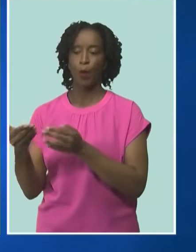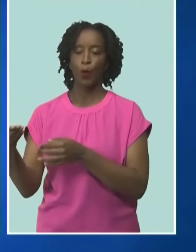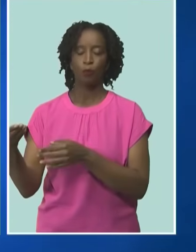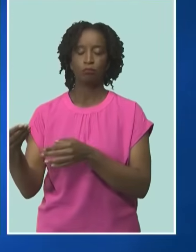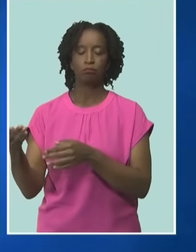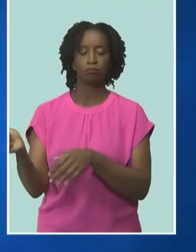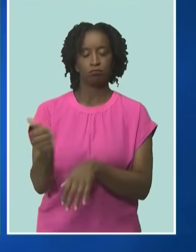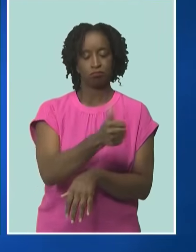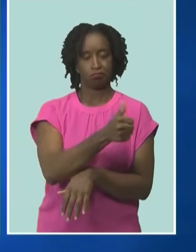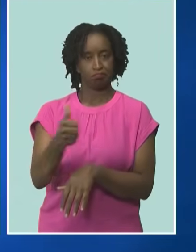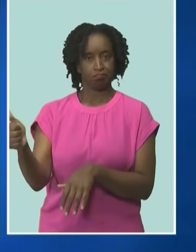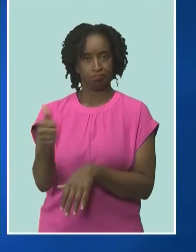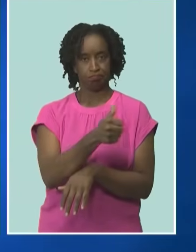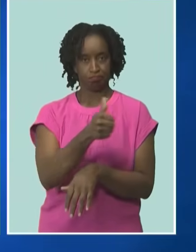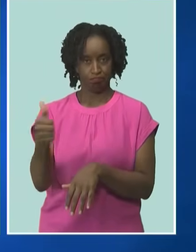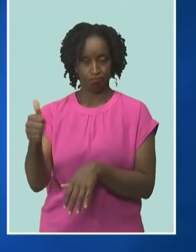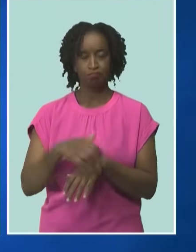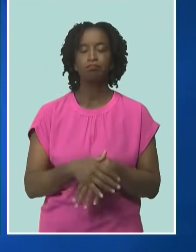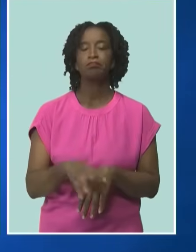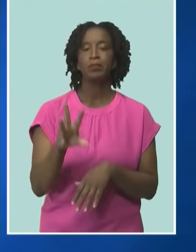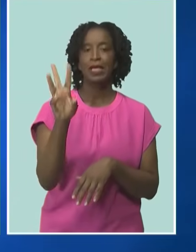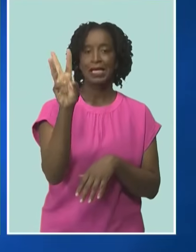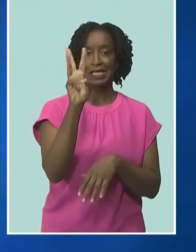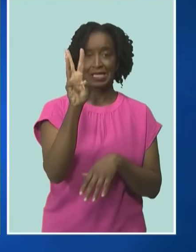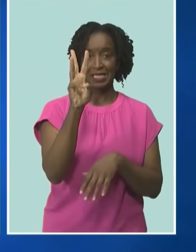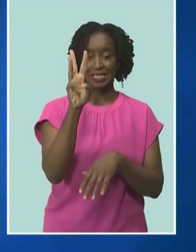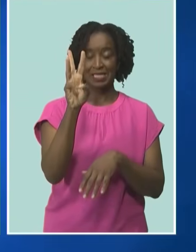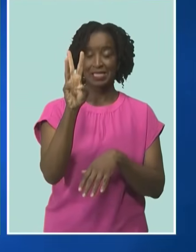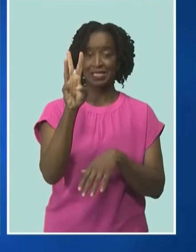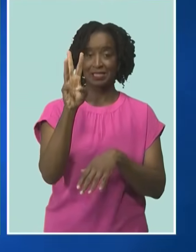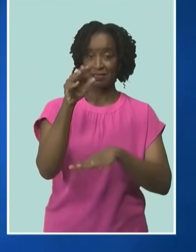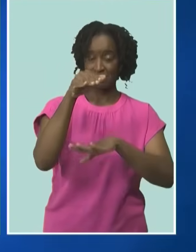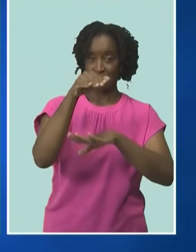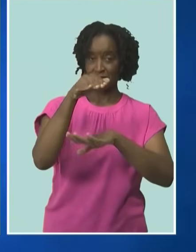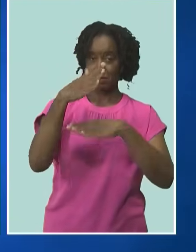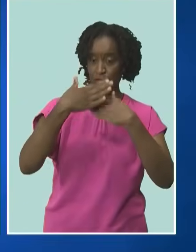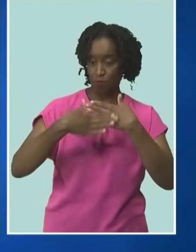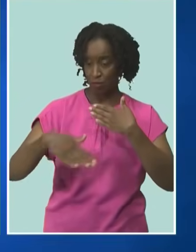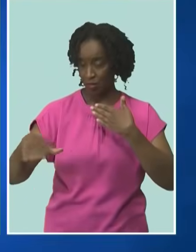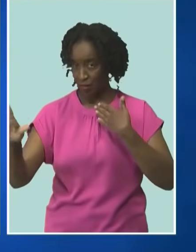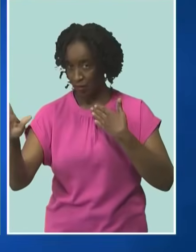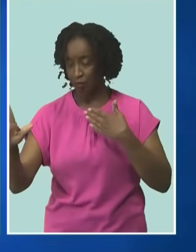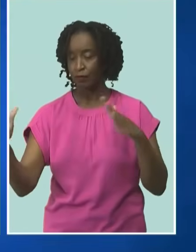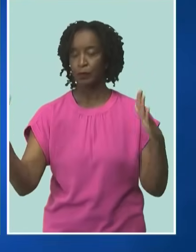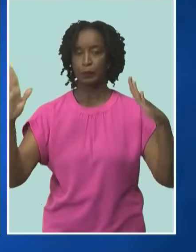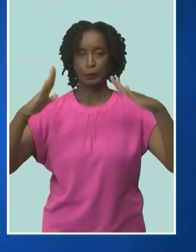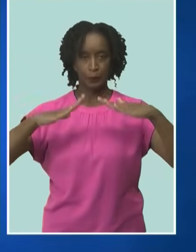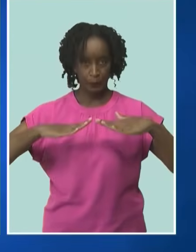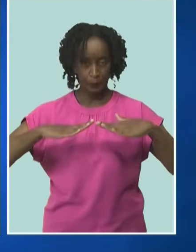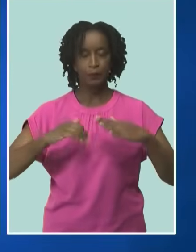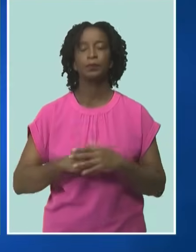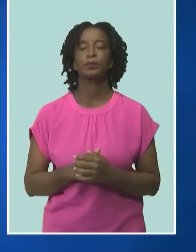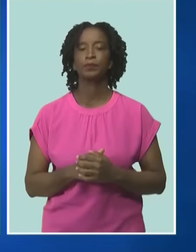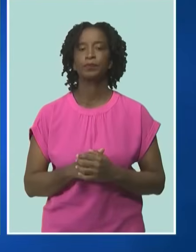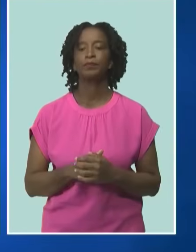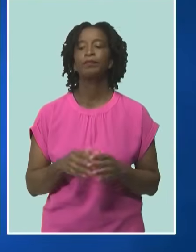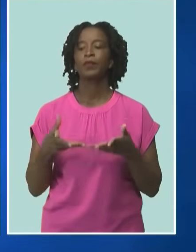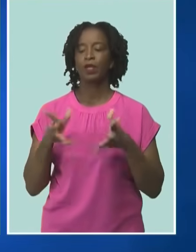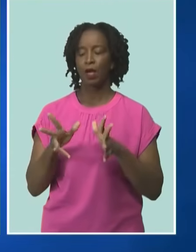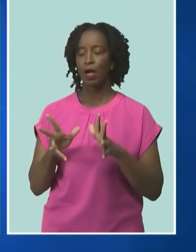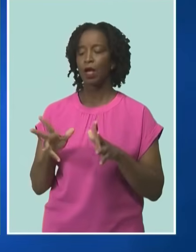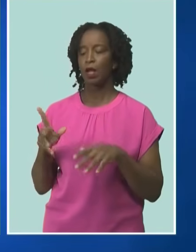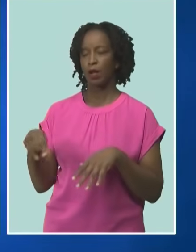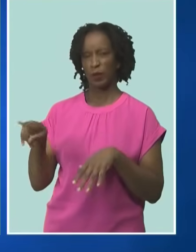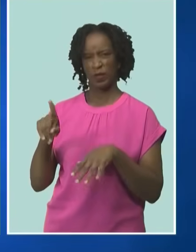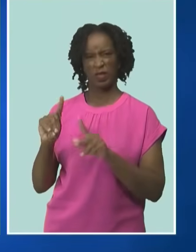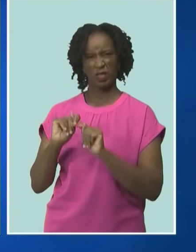6 p.m., it will stay closed until 5 a.m. This is to allow the port's engineering teams to work on resolving a mechanical